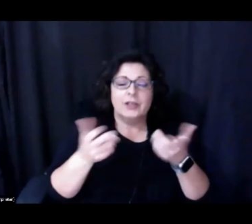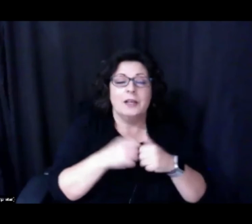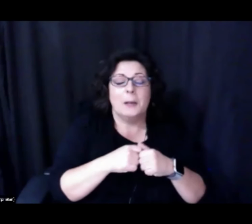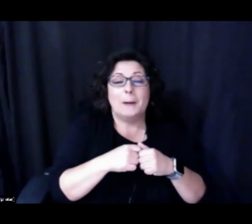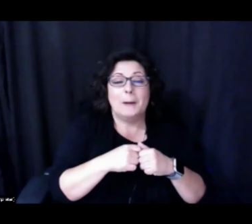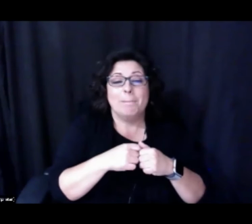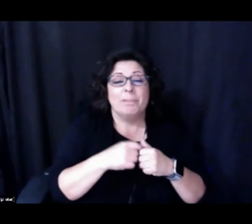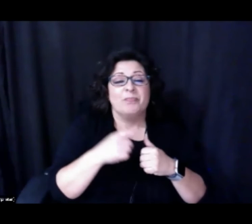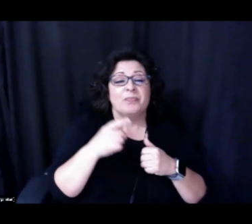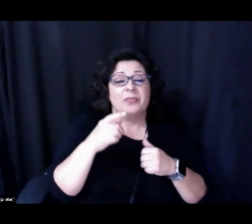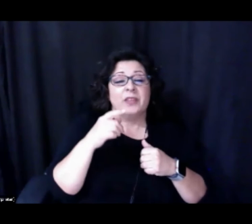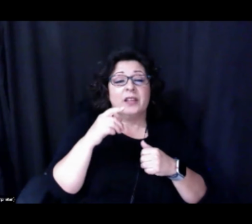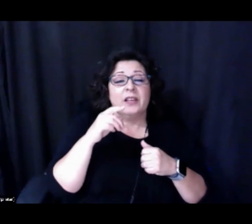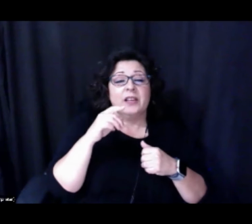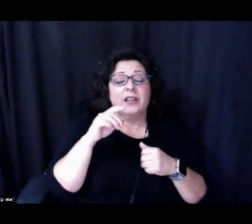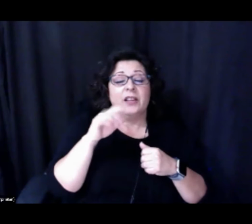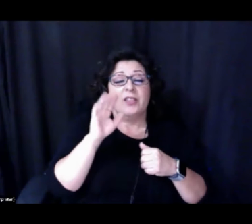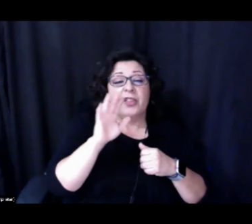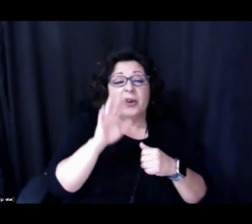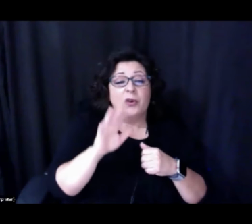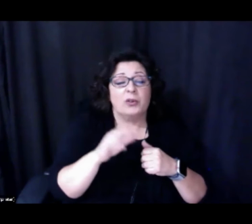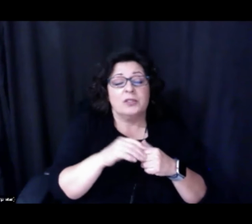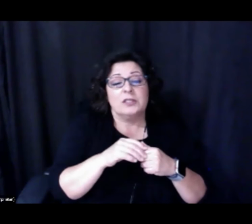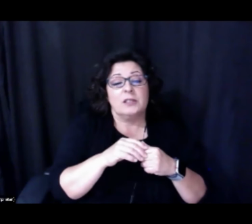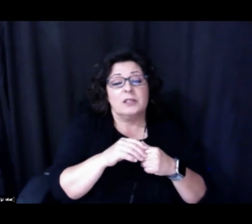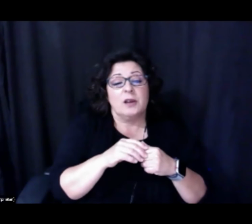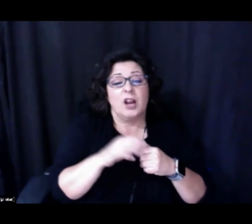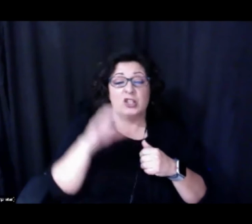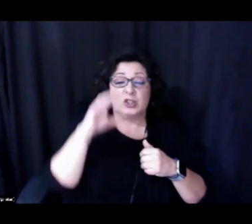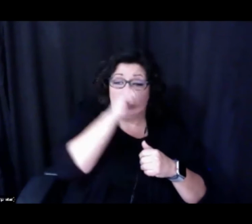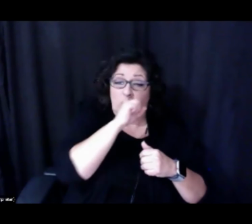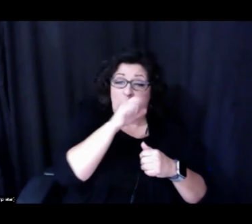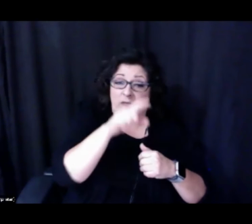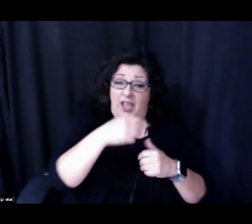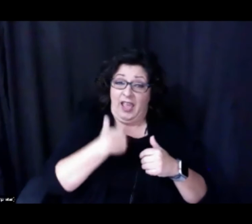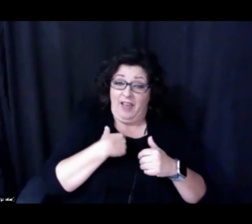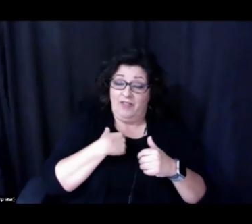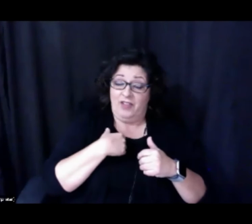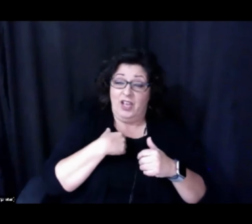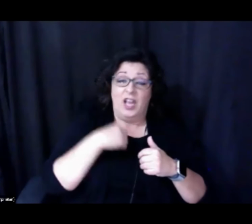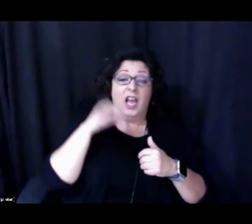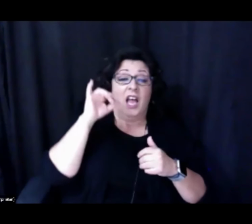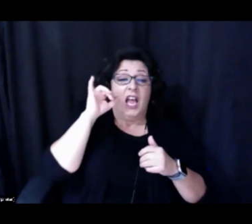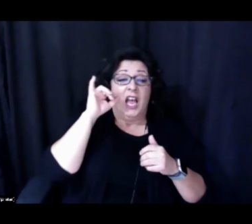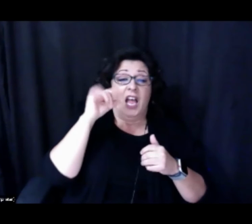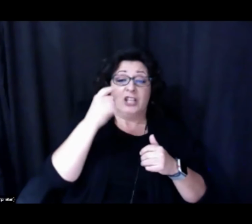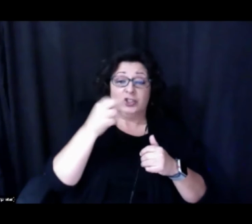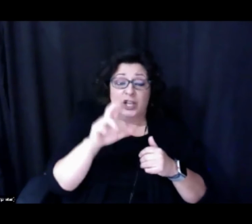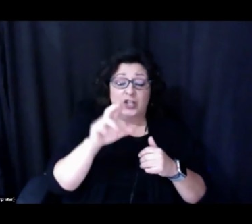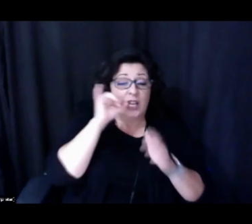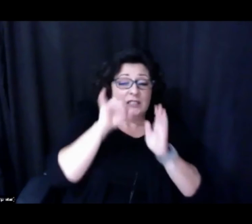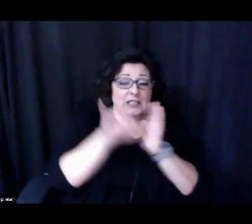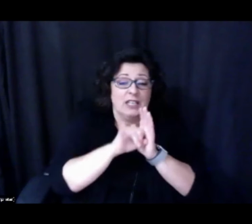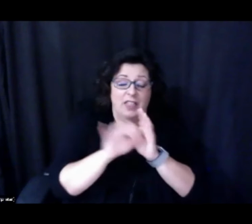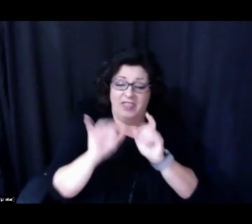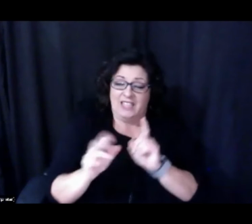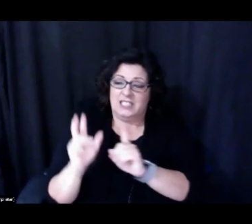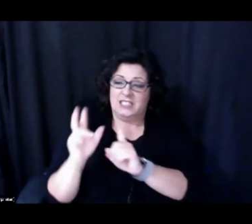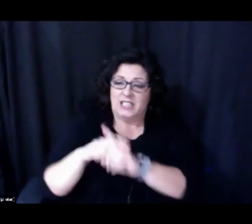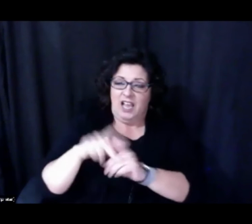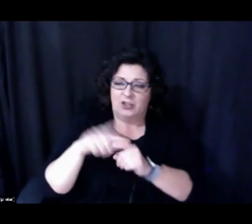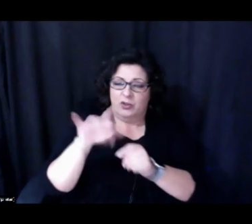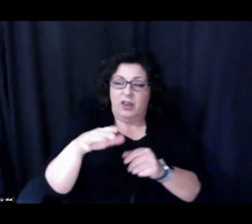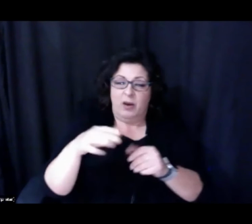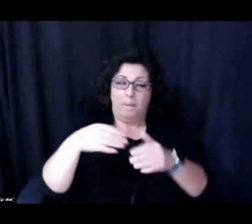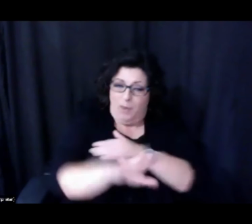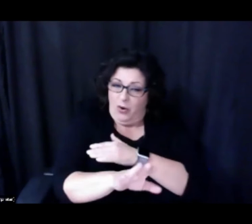And then what happens is that these children are assumed that they have a gender identity that matches their sex assigned at birth. And that's also